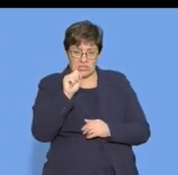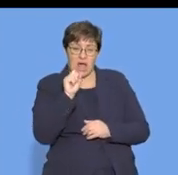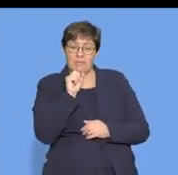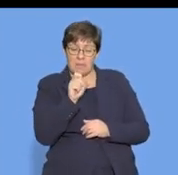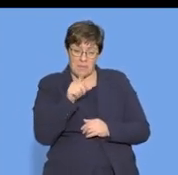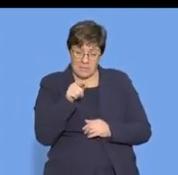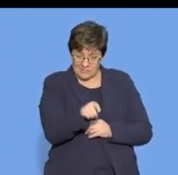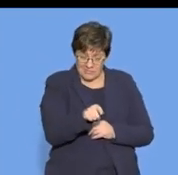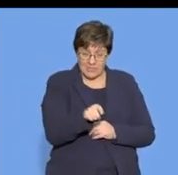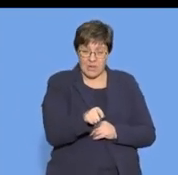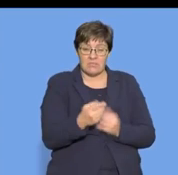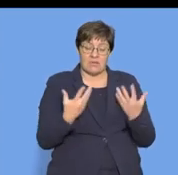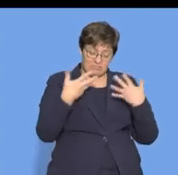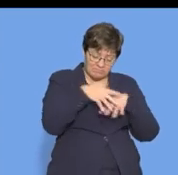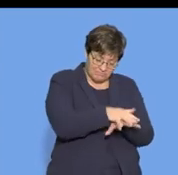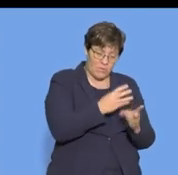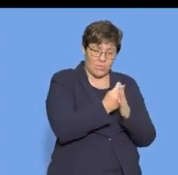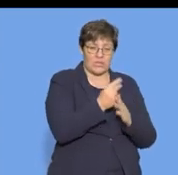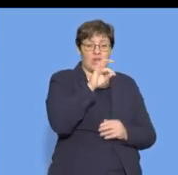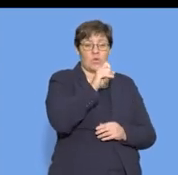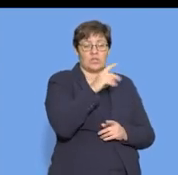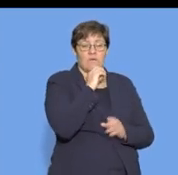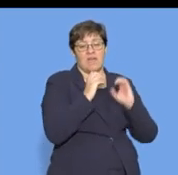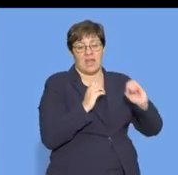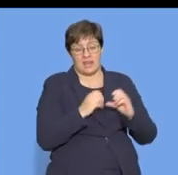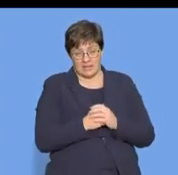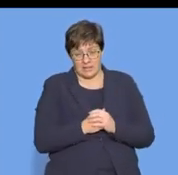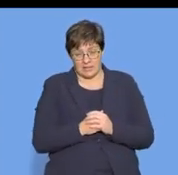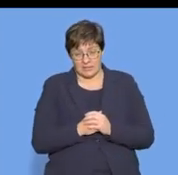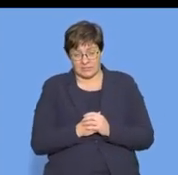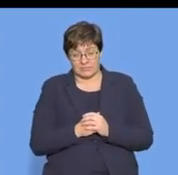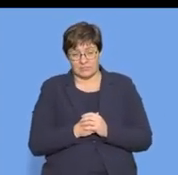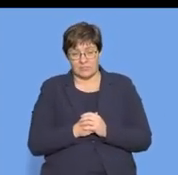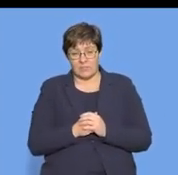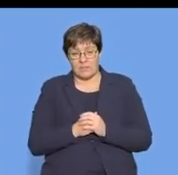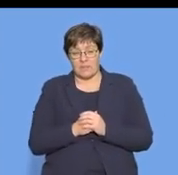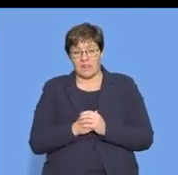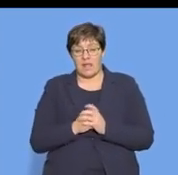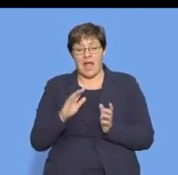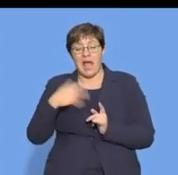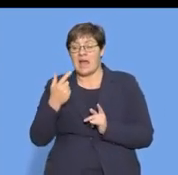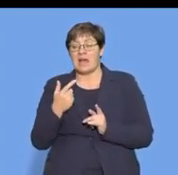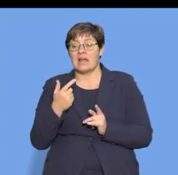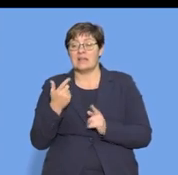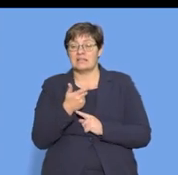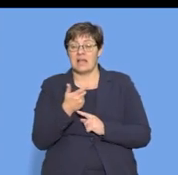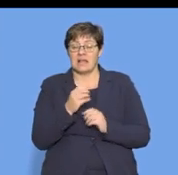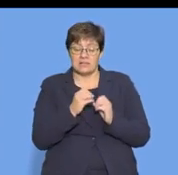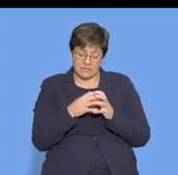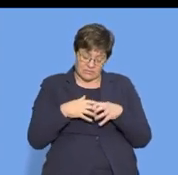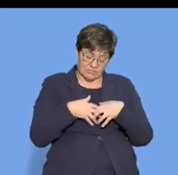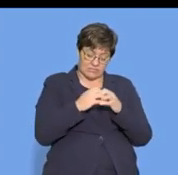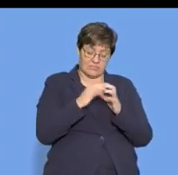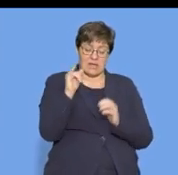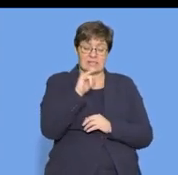nucleus of the sperm cell that fuses with the nucleus of the egg cell. So the rest of the cell